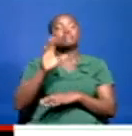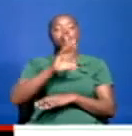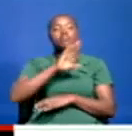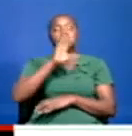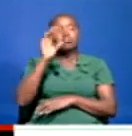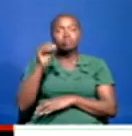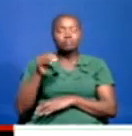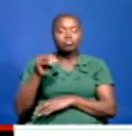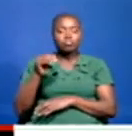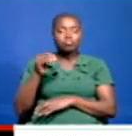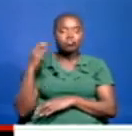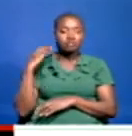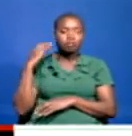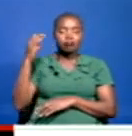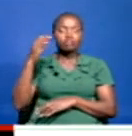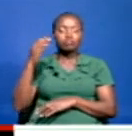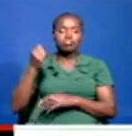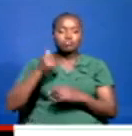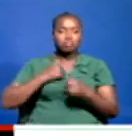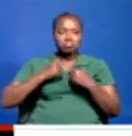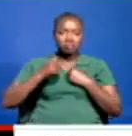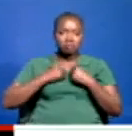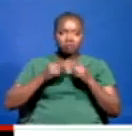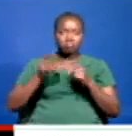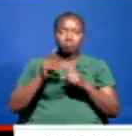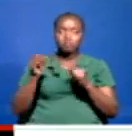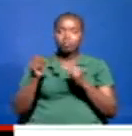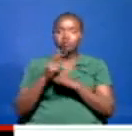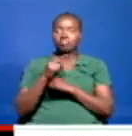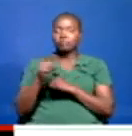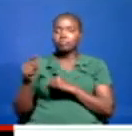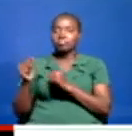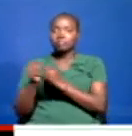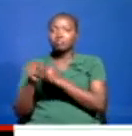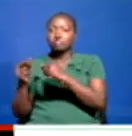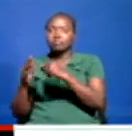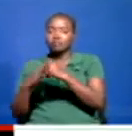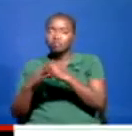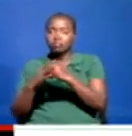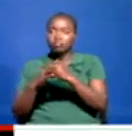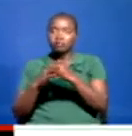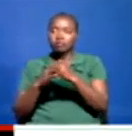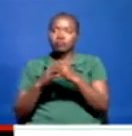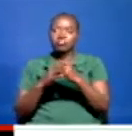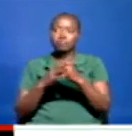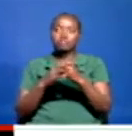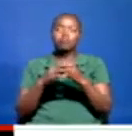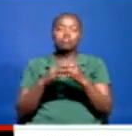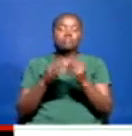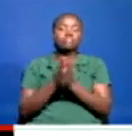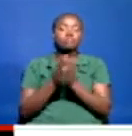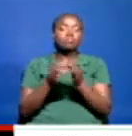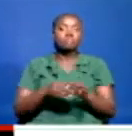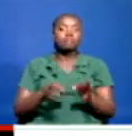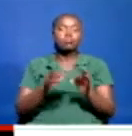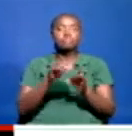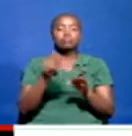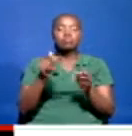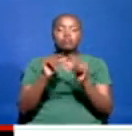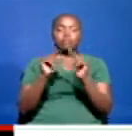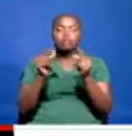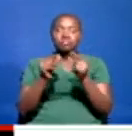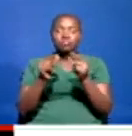for Kigali, Rwanda from 12th to 18th of July. The second group of players and officials is expected to leave for the